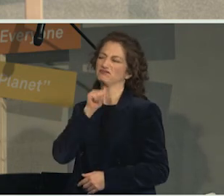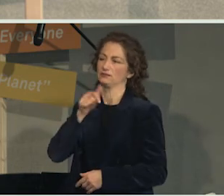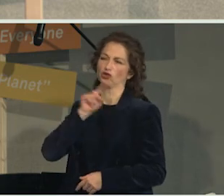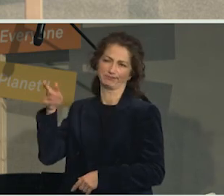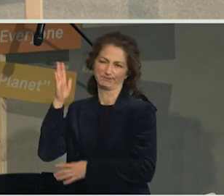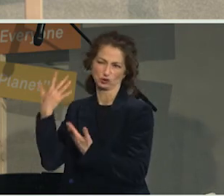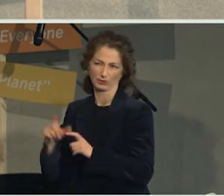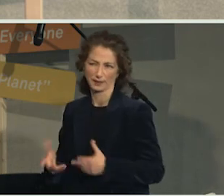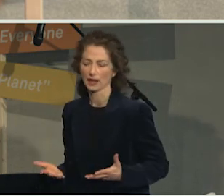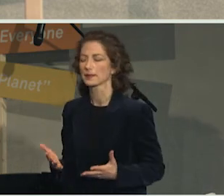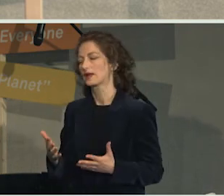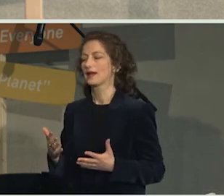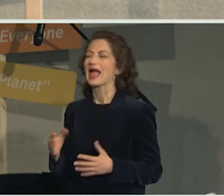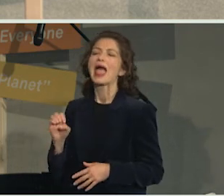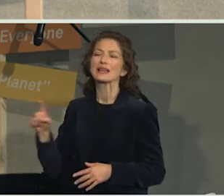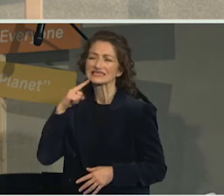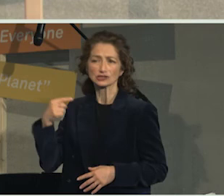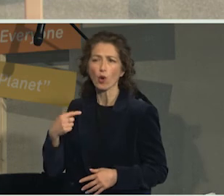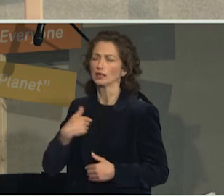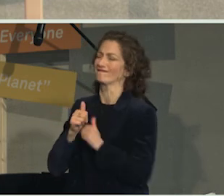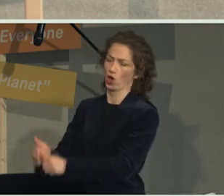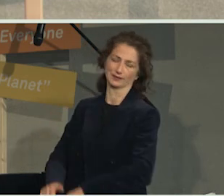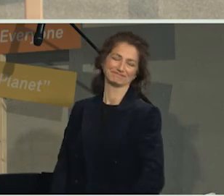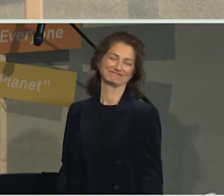but anything Emilia tells me to do, I do,